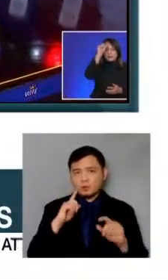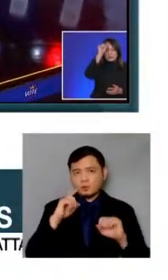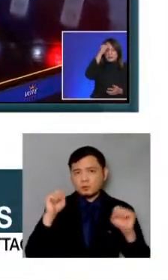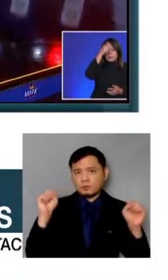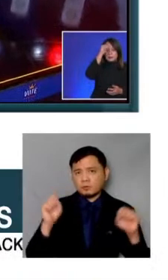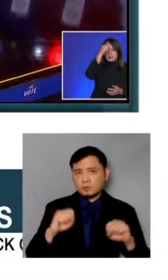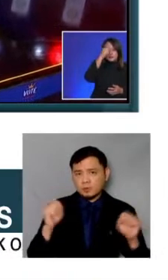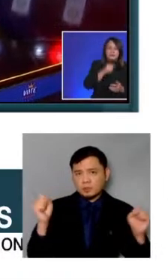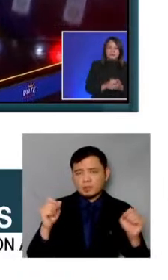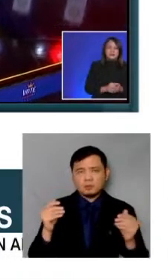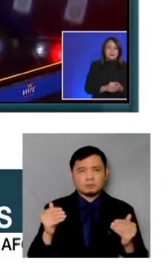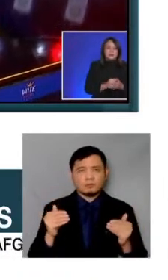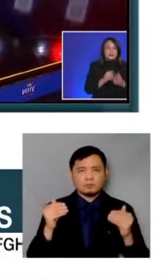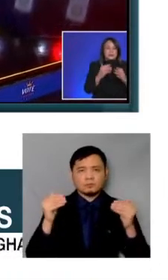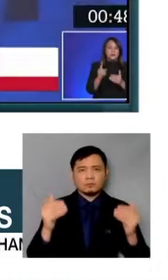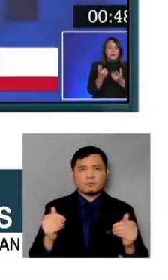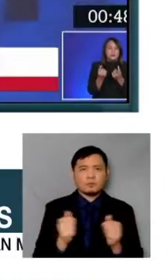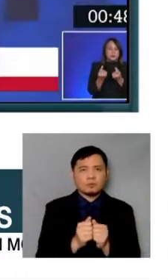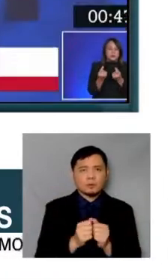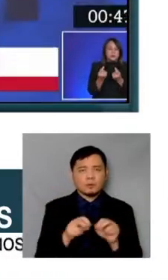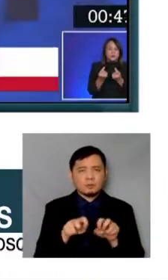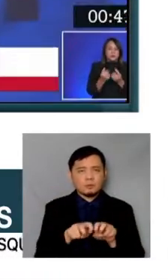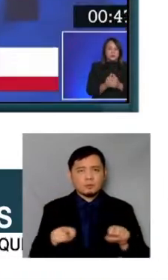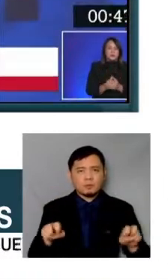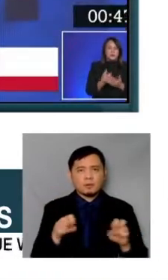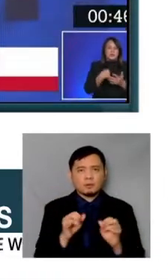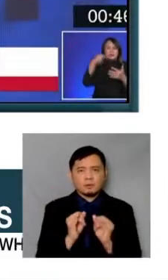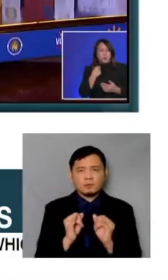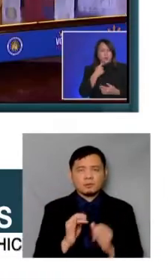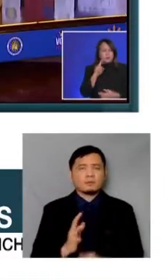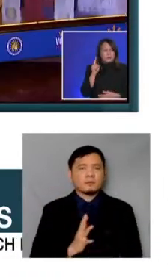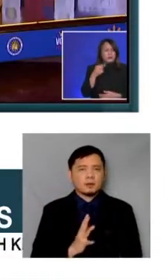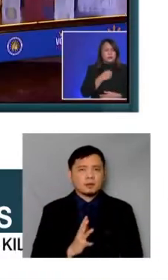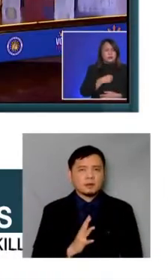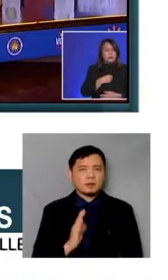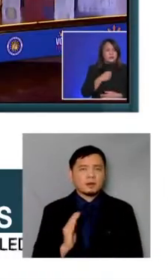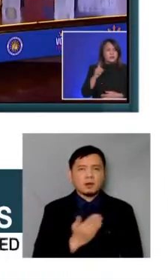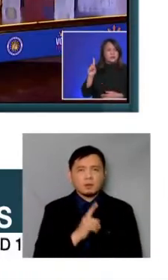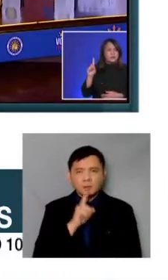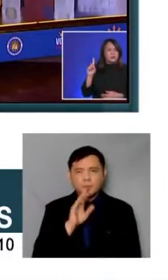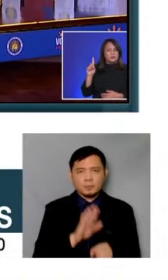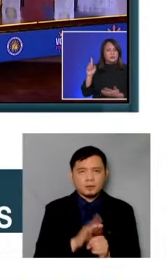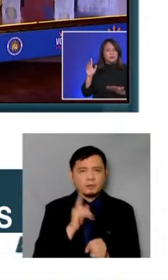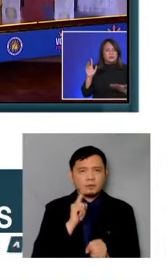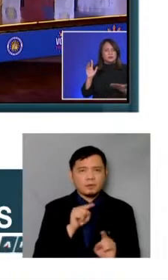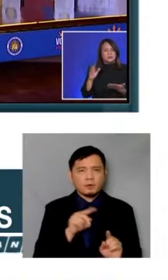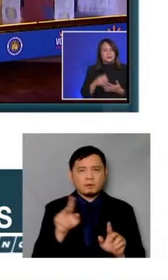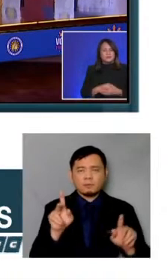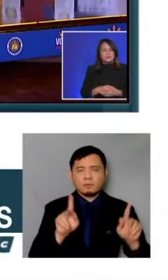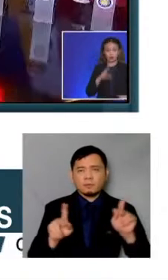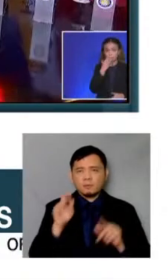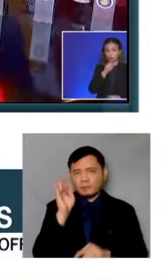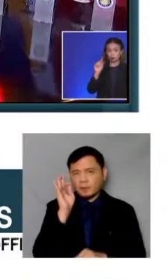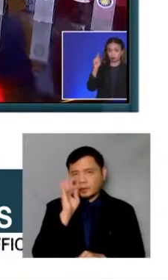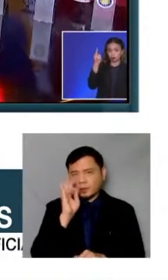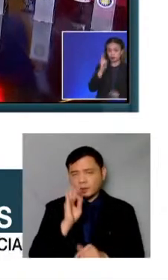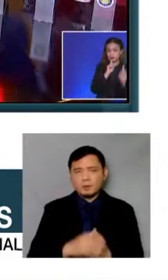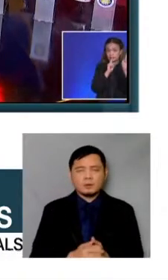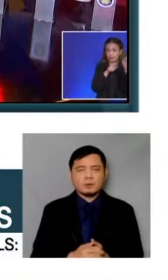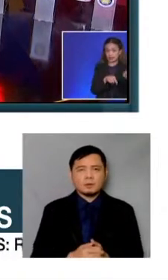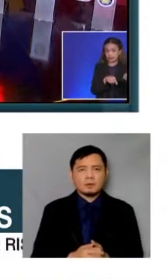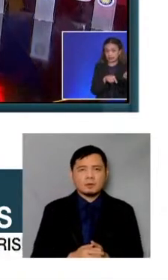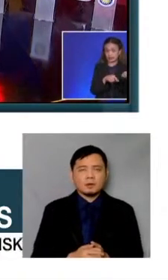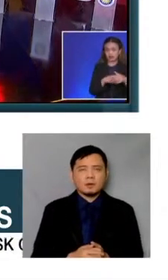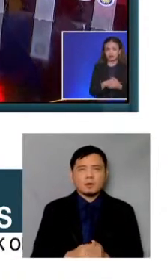to proceed with the panel interview, we will proceed. It is our commitment likewise to the Filipino people. They have to know their candidates. 1 hour